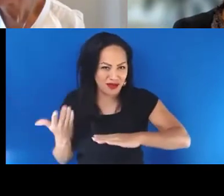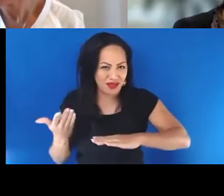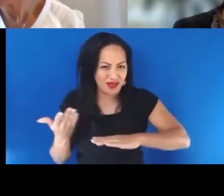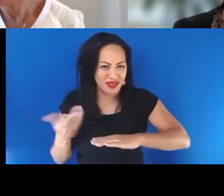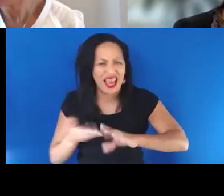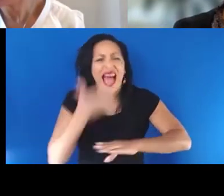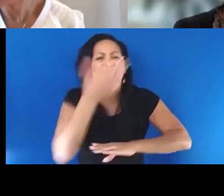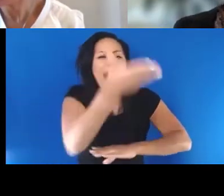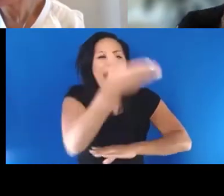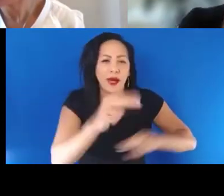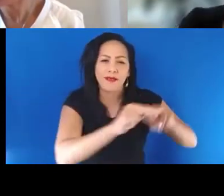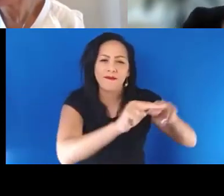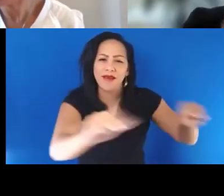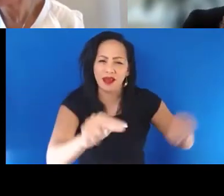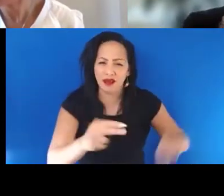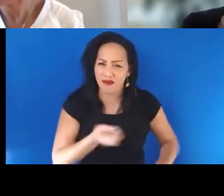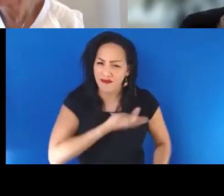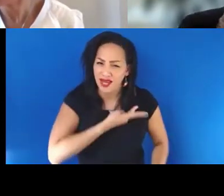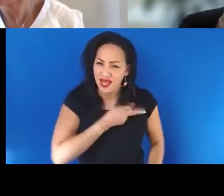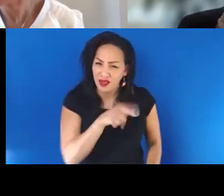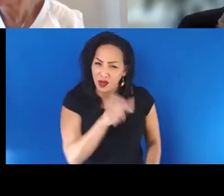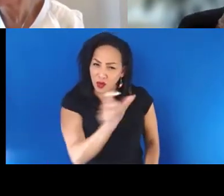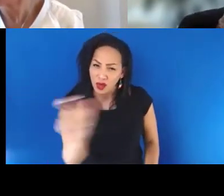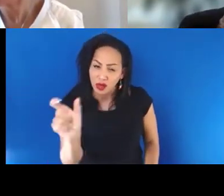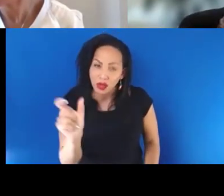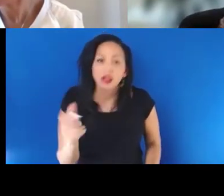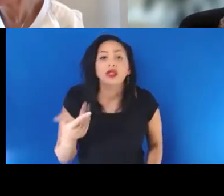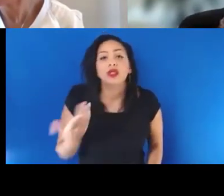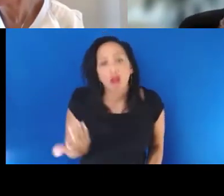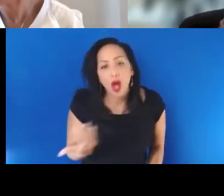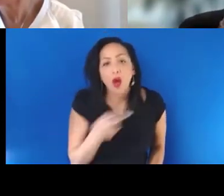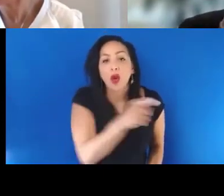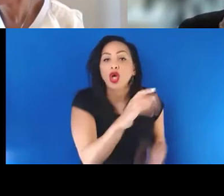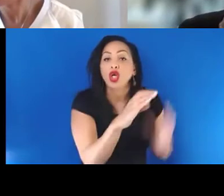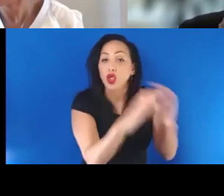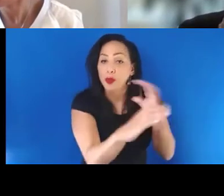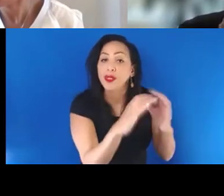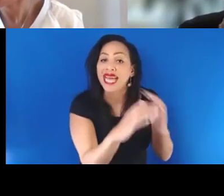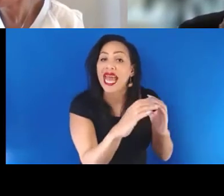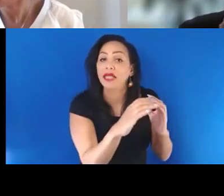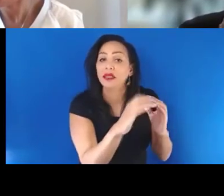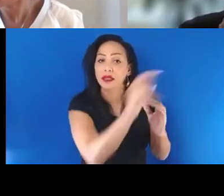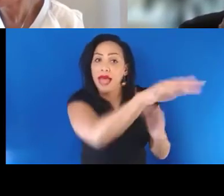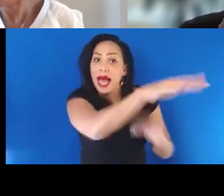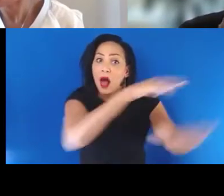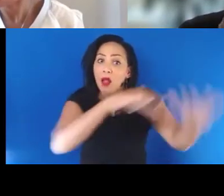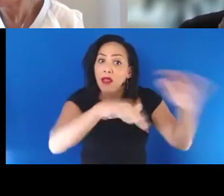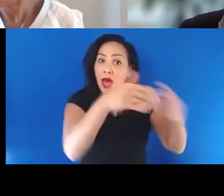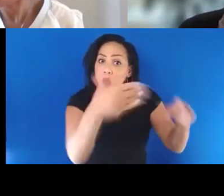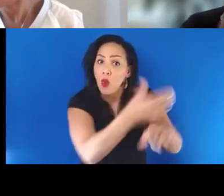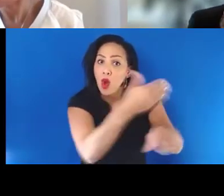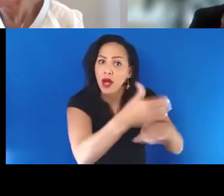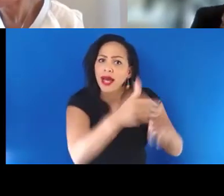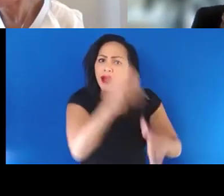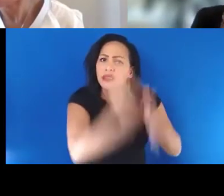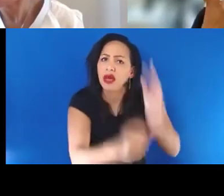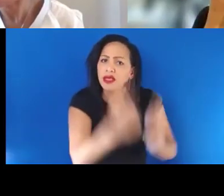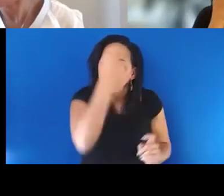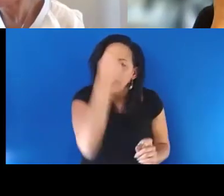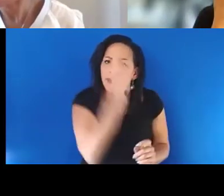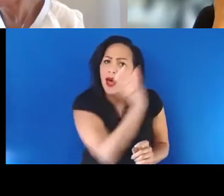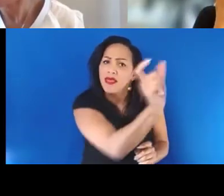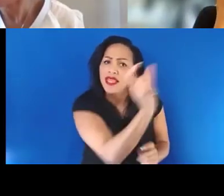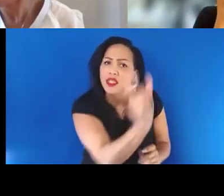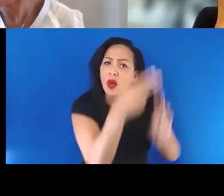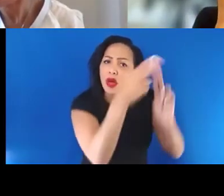to start seeing that these are things that communicators in the sector are already actually thinking about, and especially after, you know,